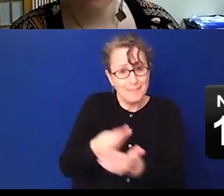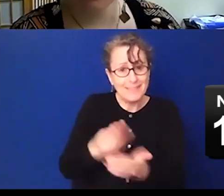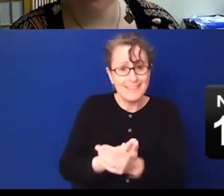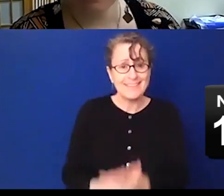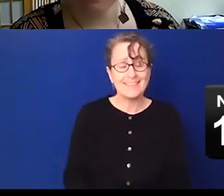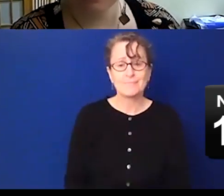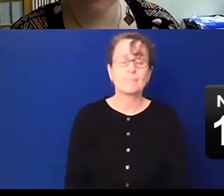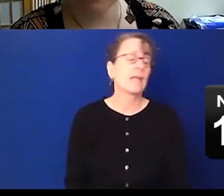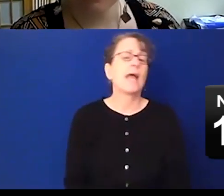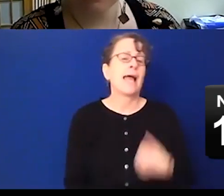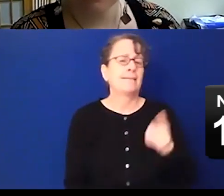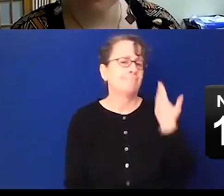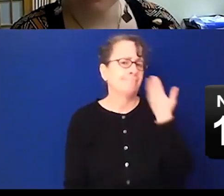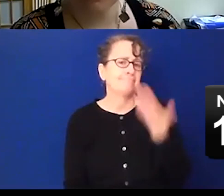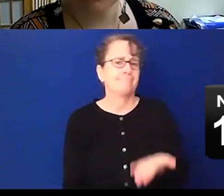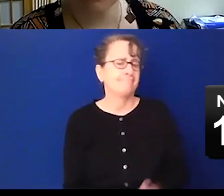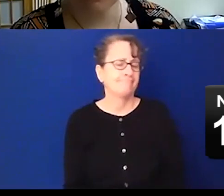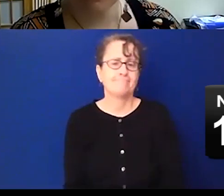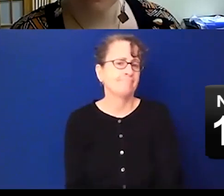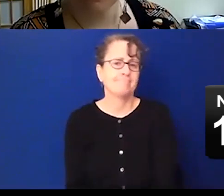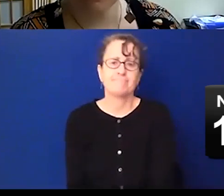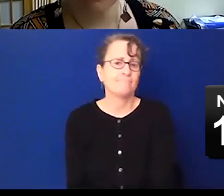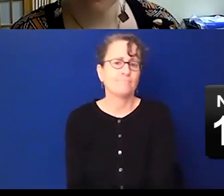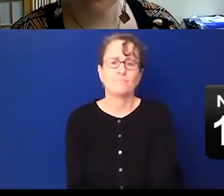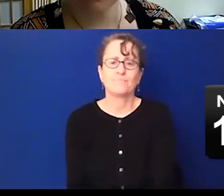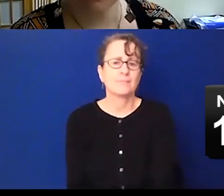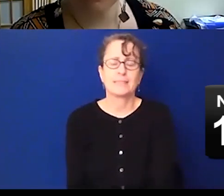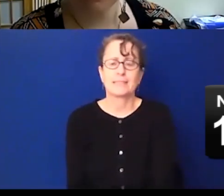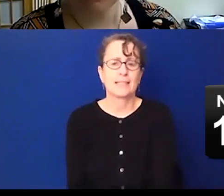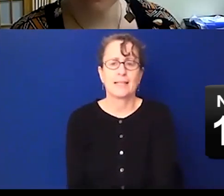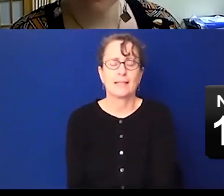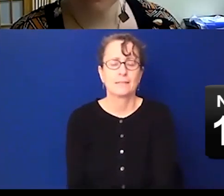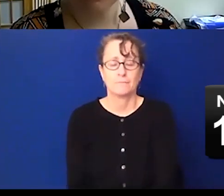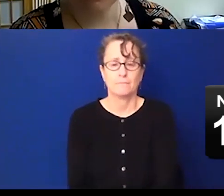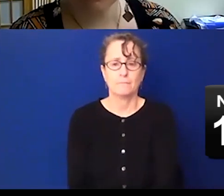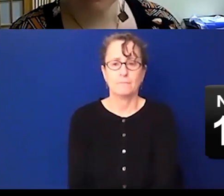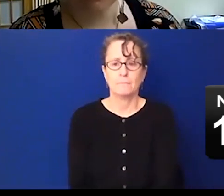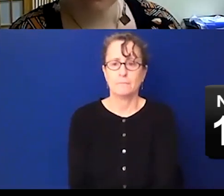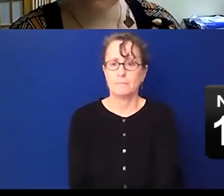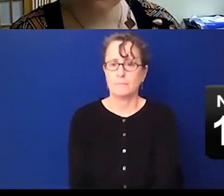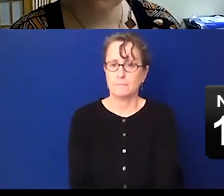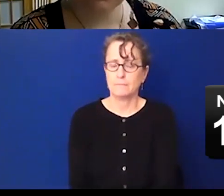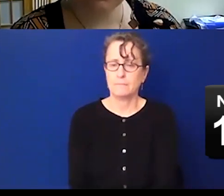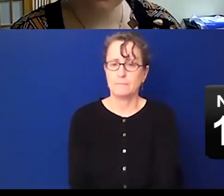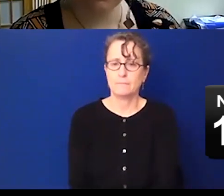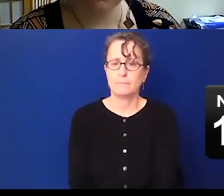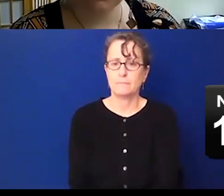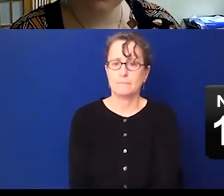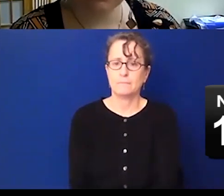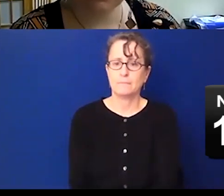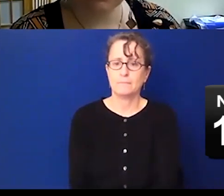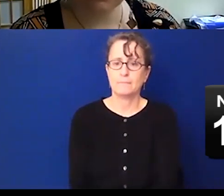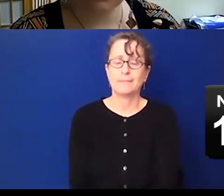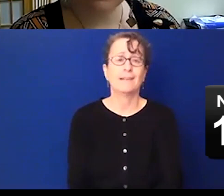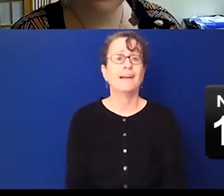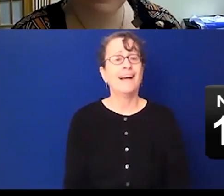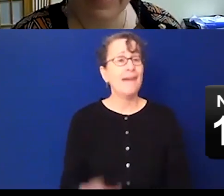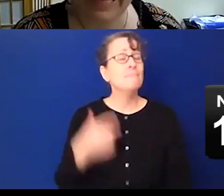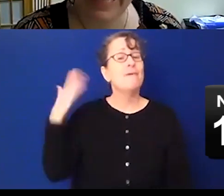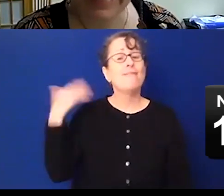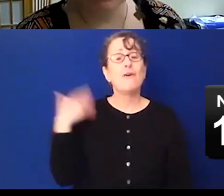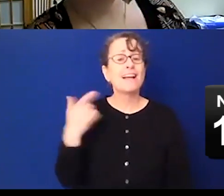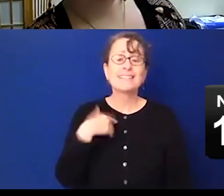I don't know. I'm going to have to rescind my comment that I made that I don't care that much about this